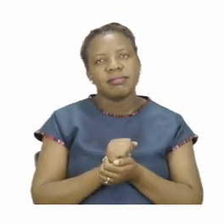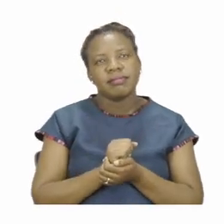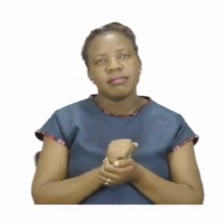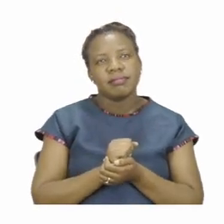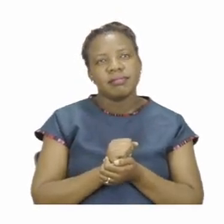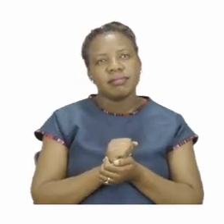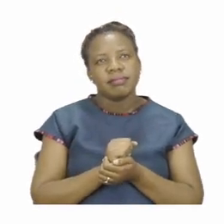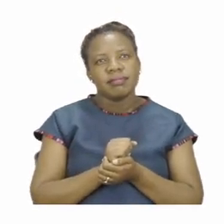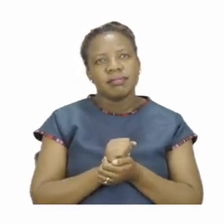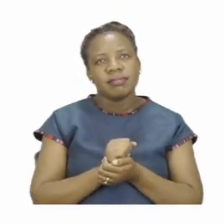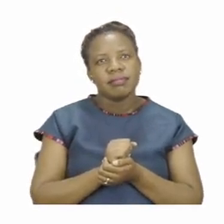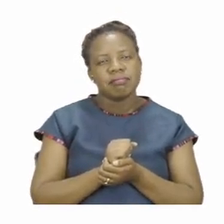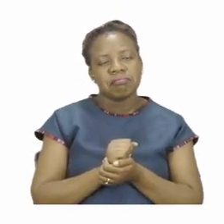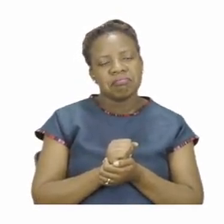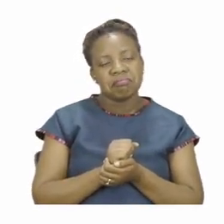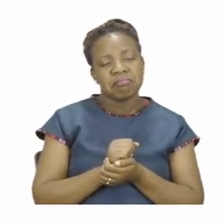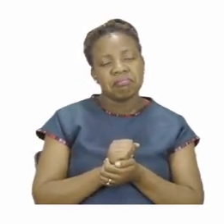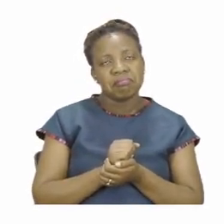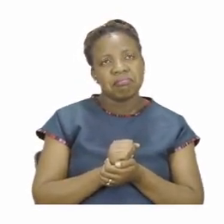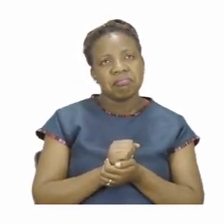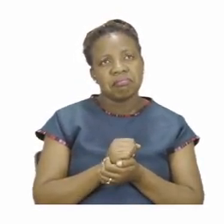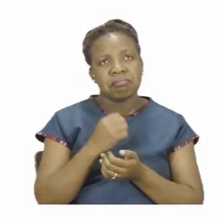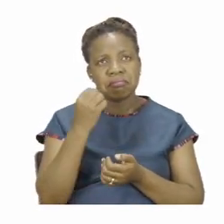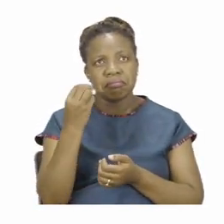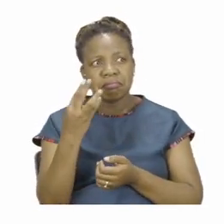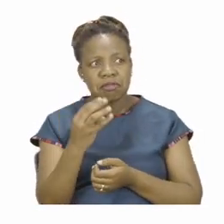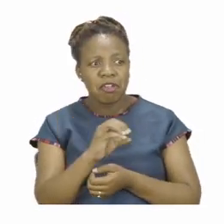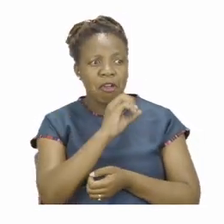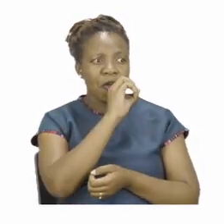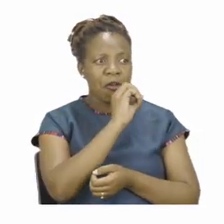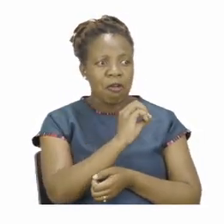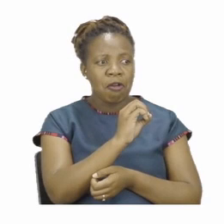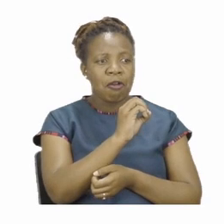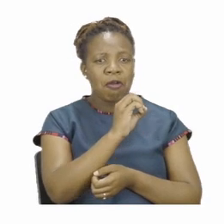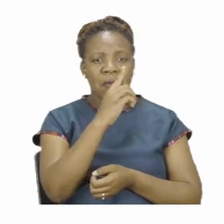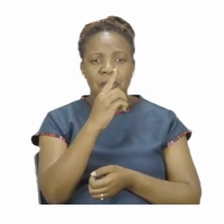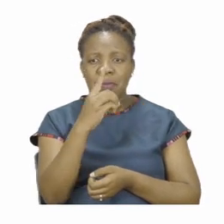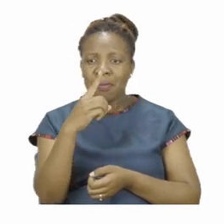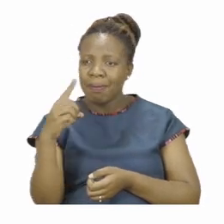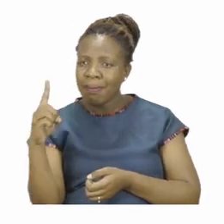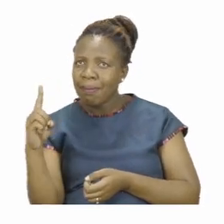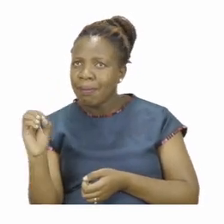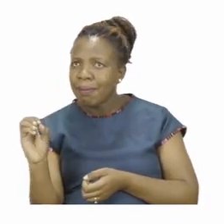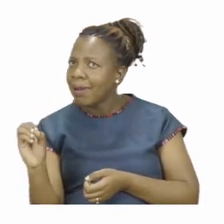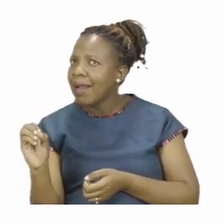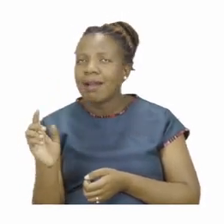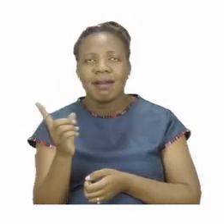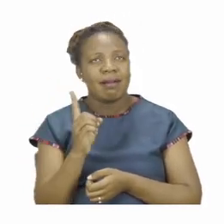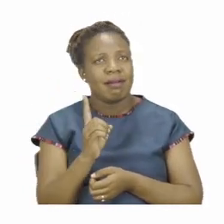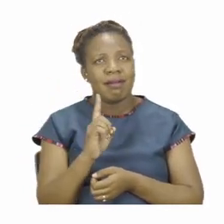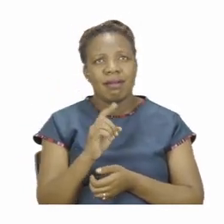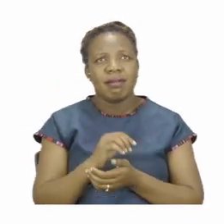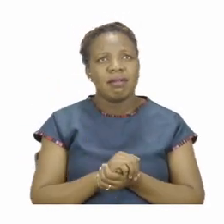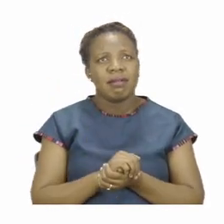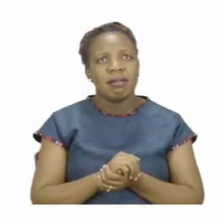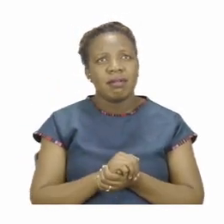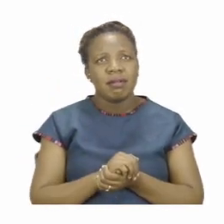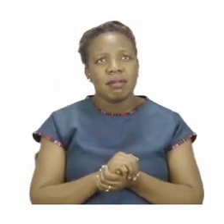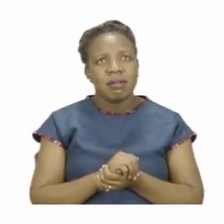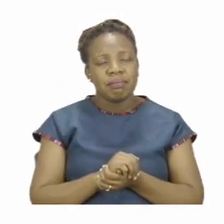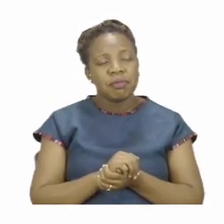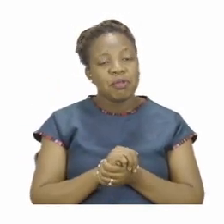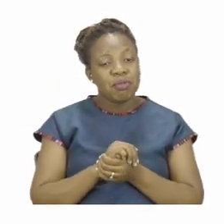Now, it's not just counting from 0 to 100. This time we're moving on and we're counting from